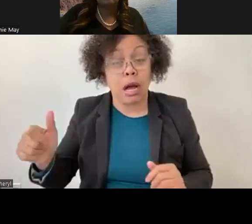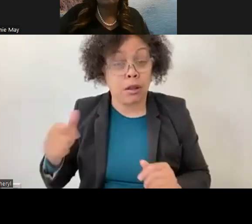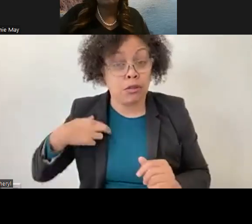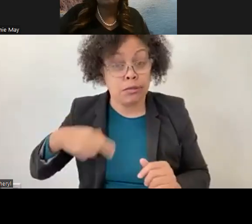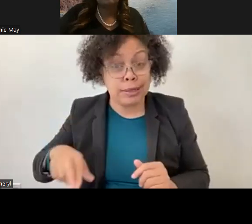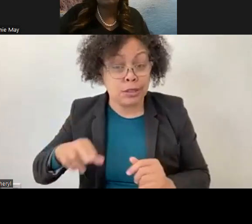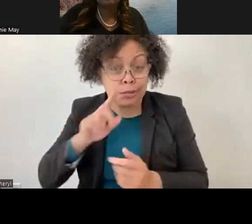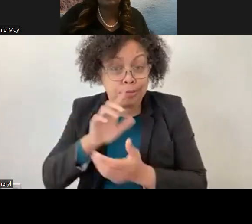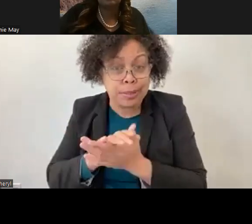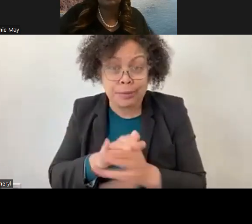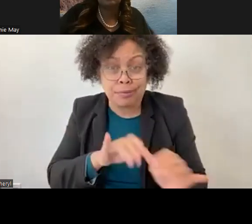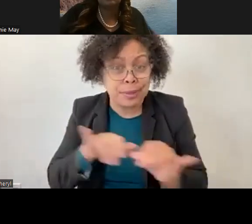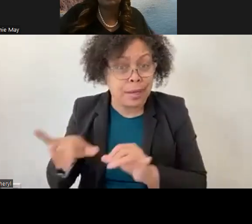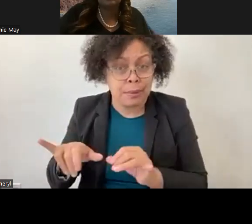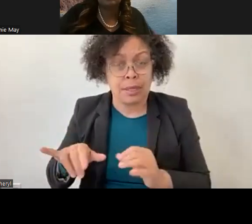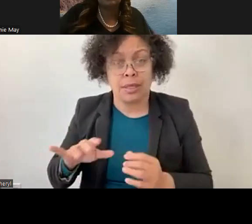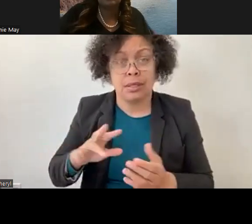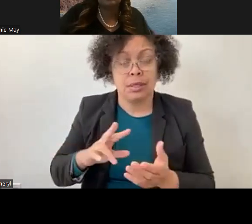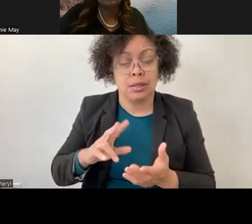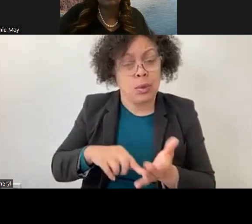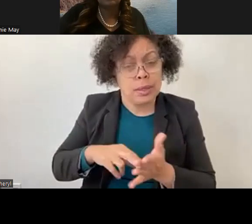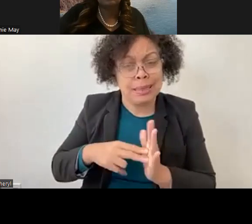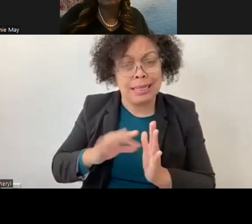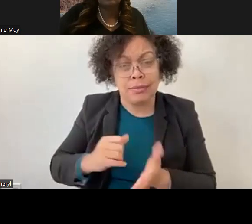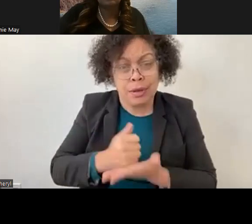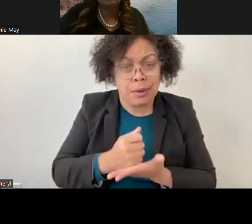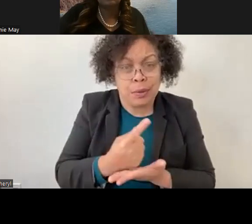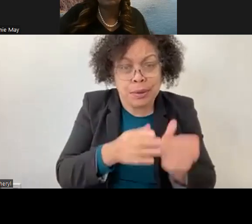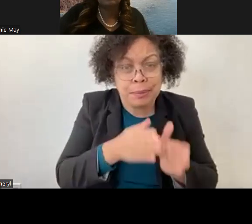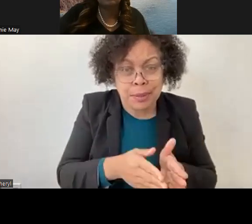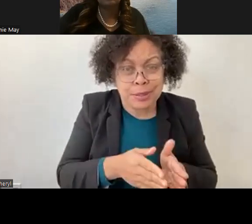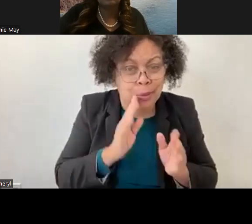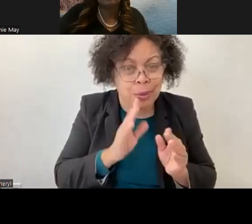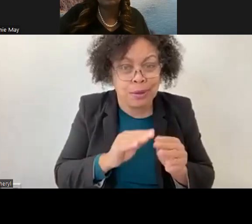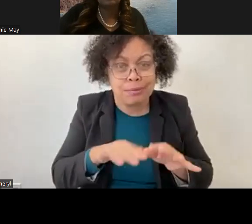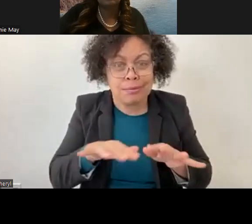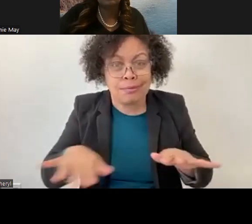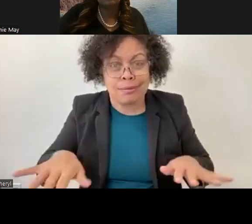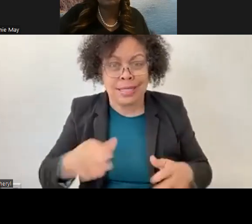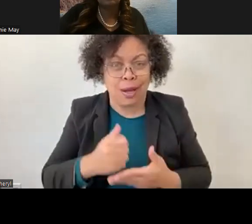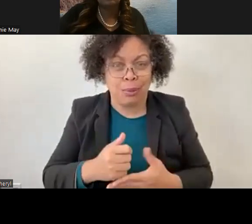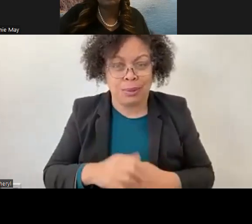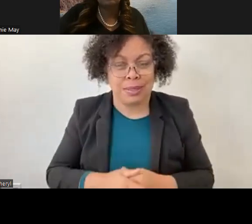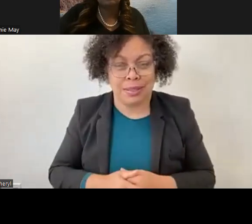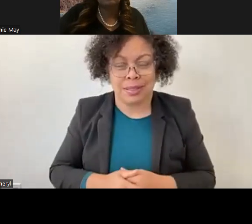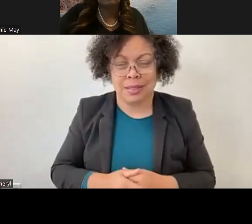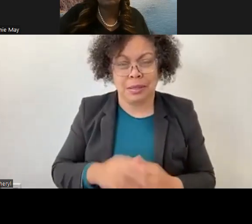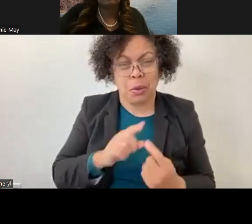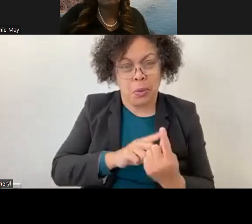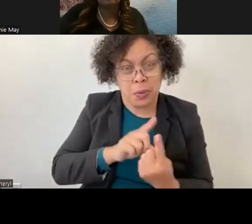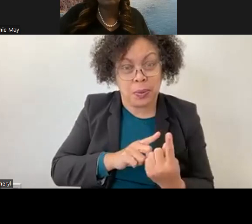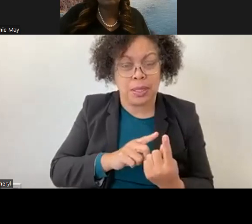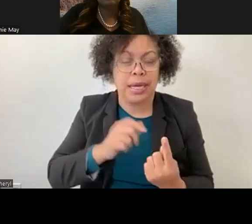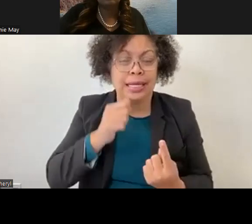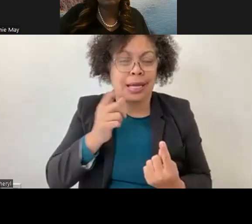about, what it means to help a person, rather than kind of thinking about it from the